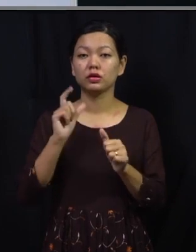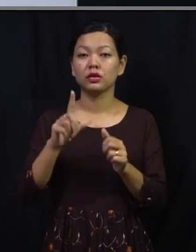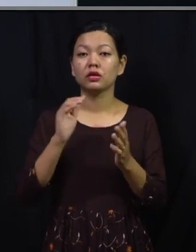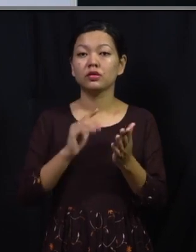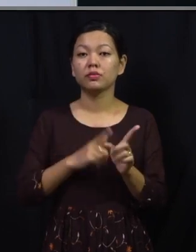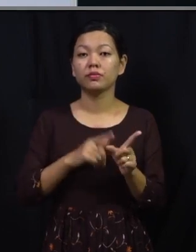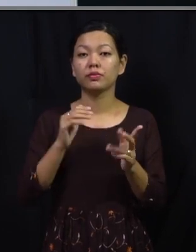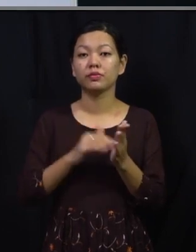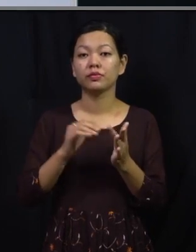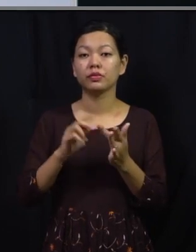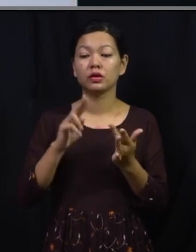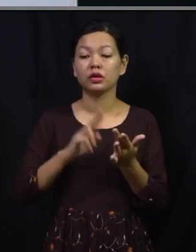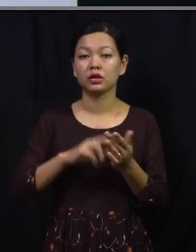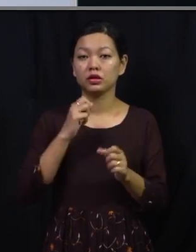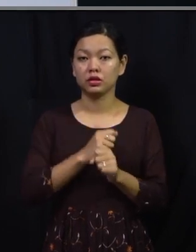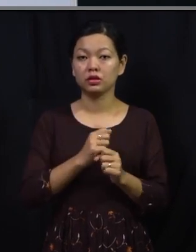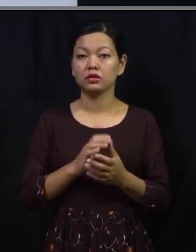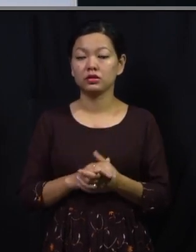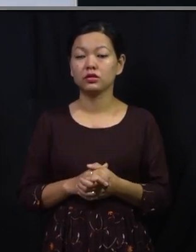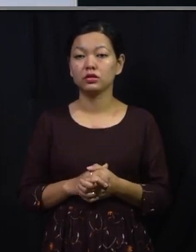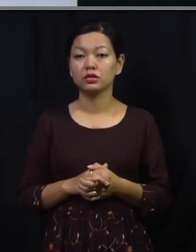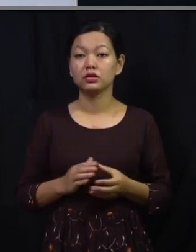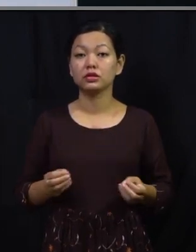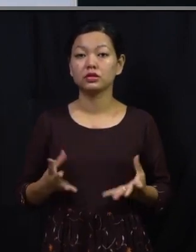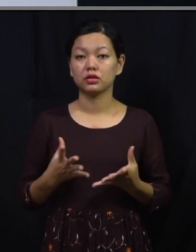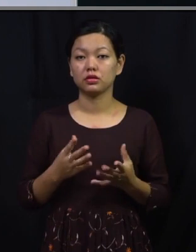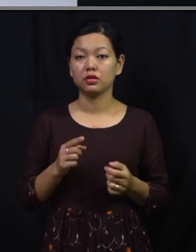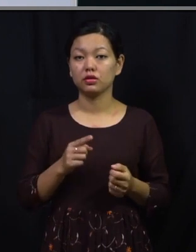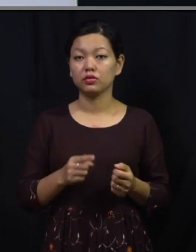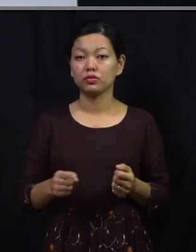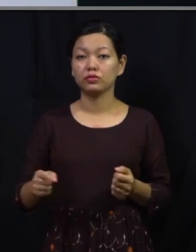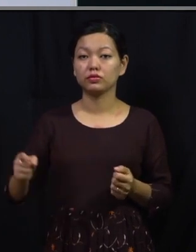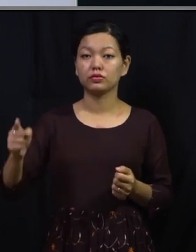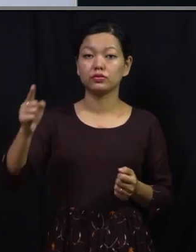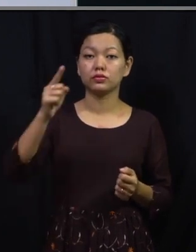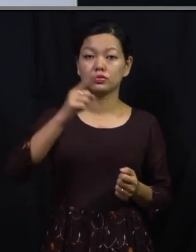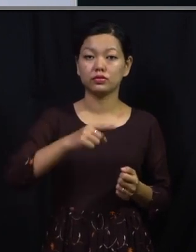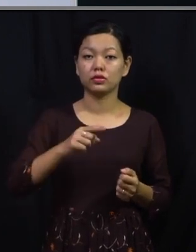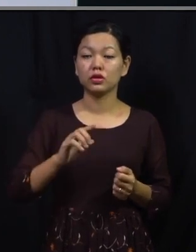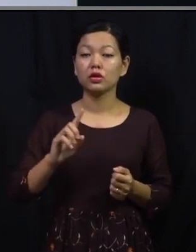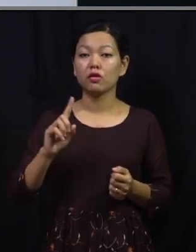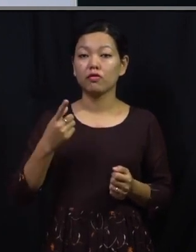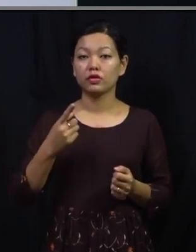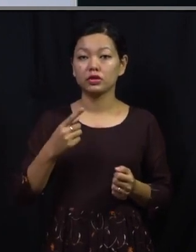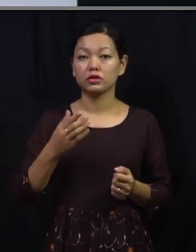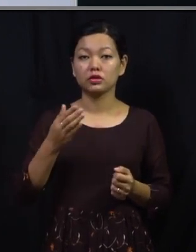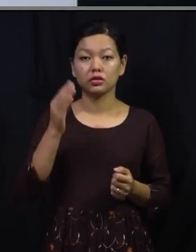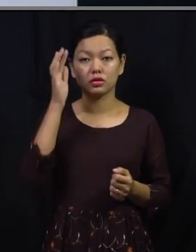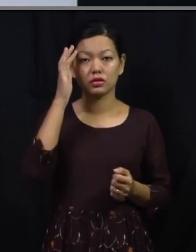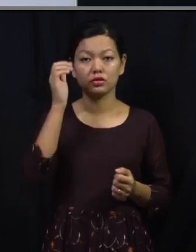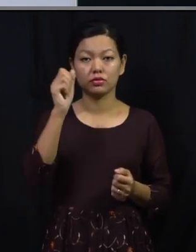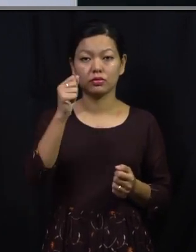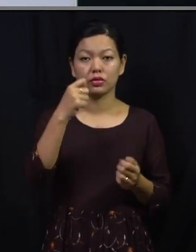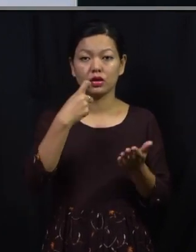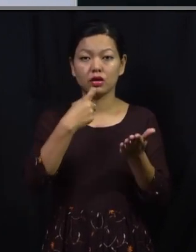in journalizing, what you do is, as I have said earlier, in journal entry, okay, journal entry or journalizing is